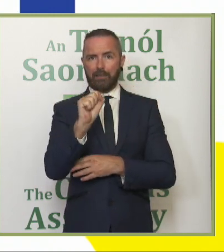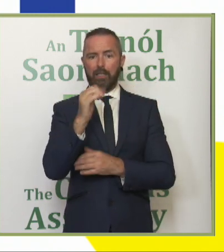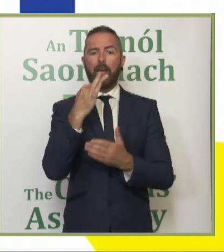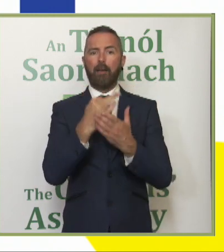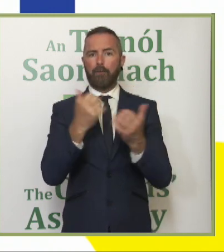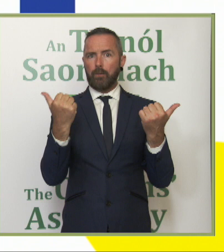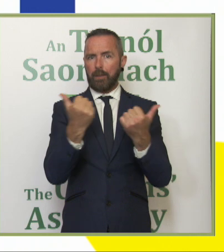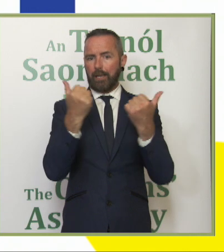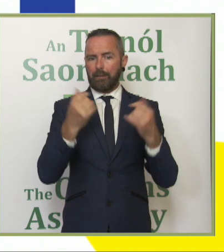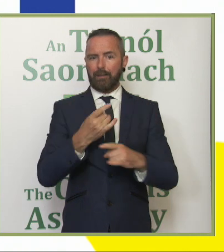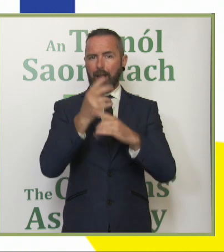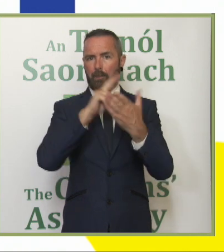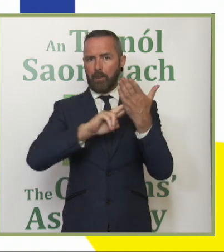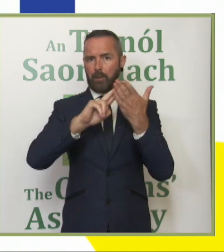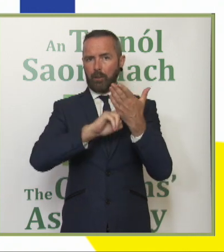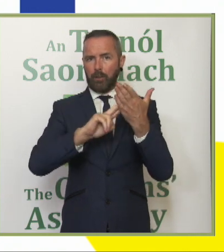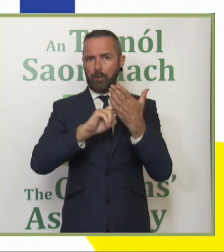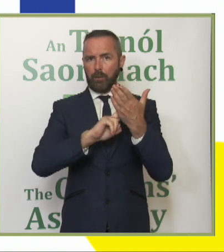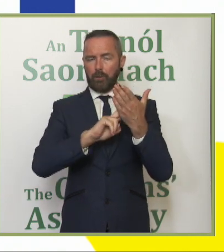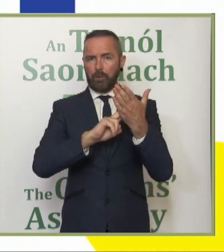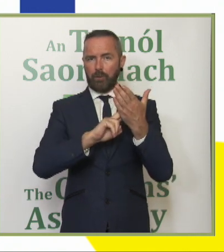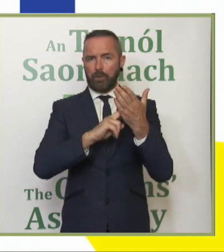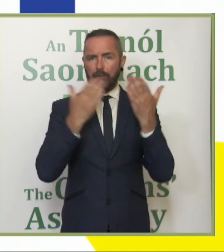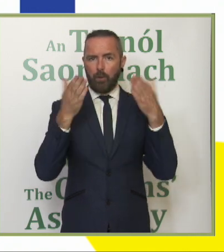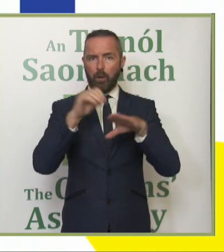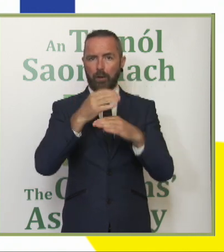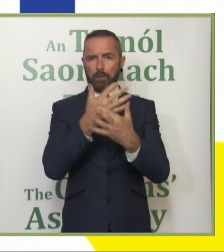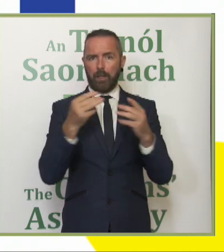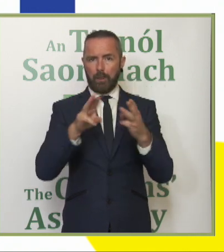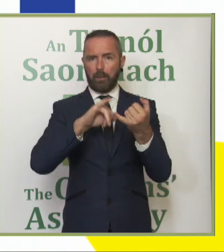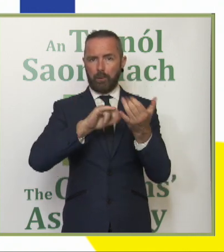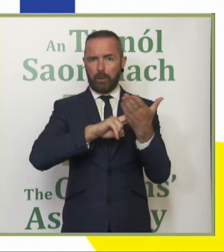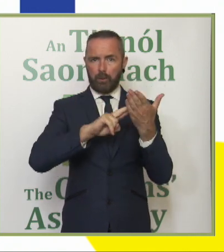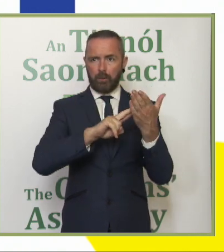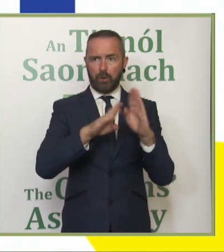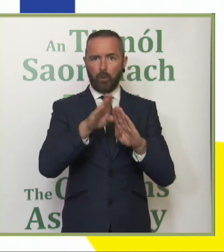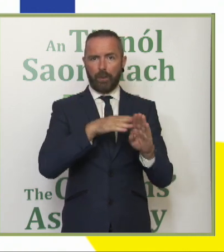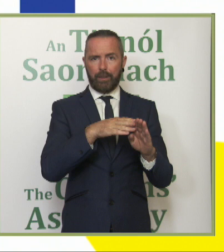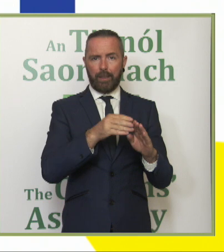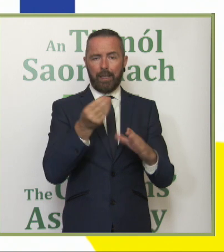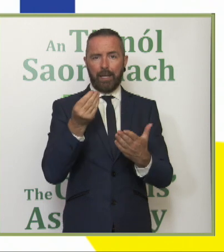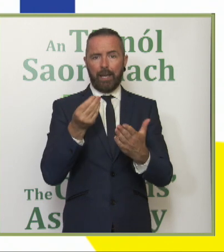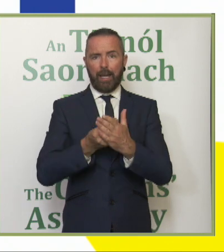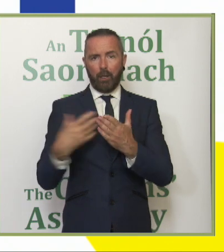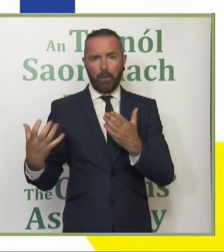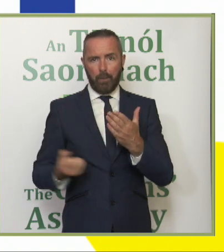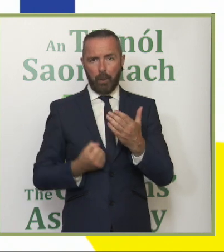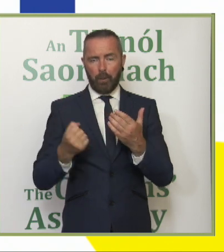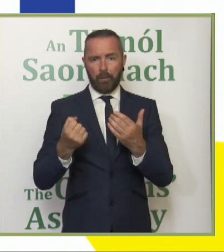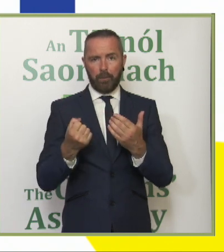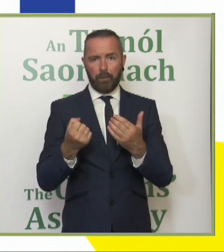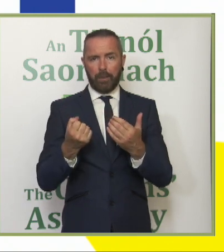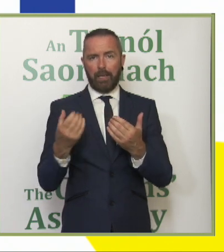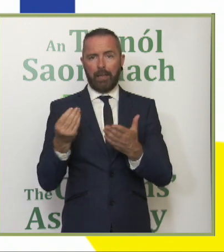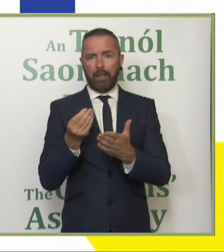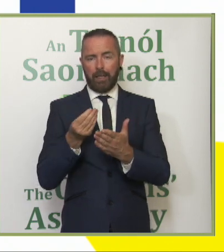to determine the deprivation, including income, employment, and education. And the left of this graph here